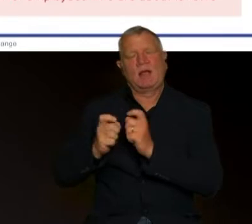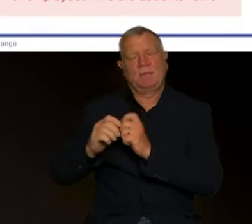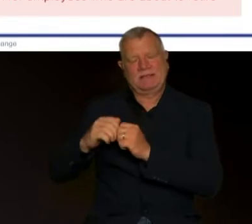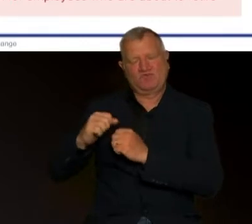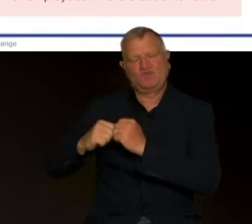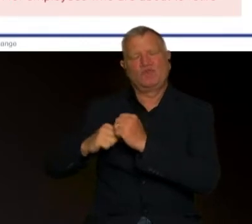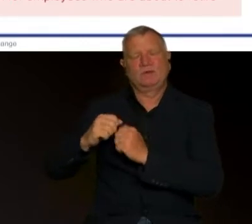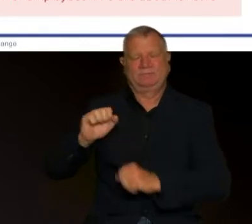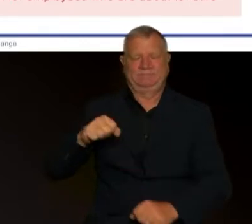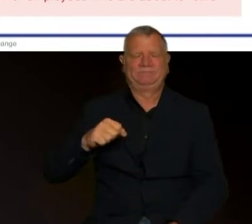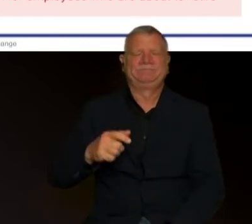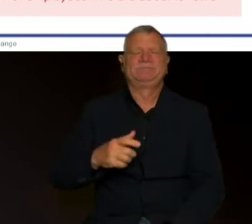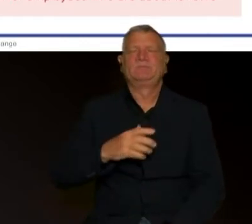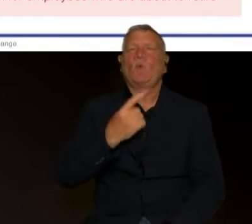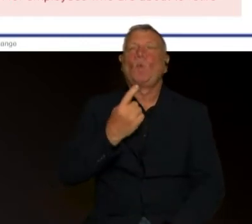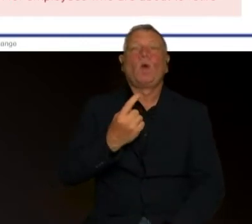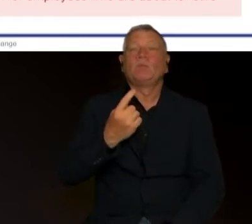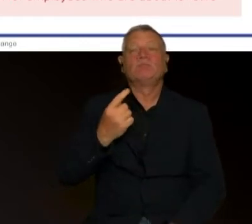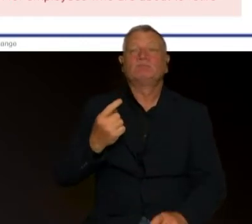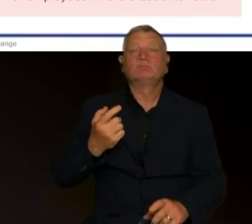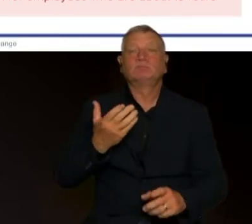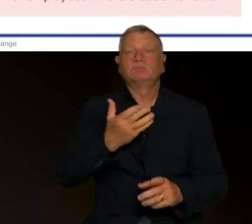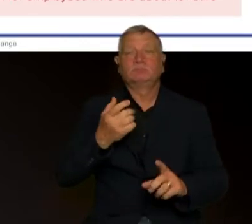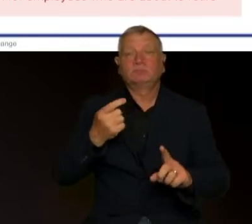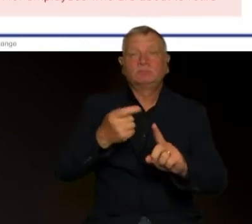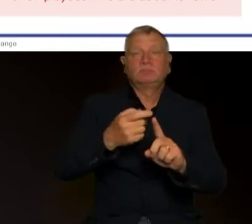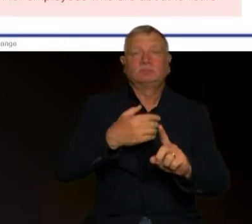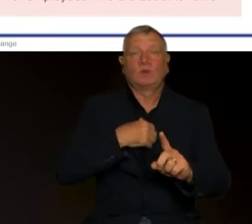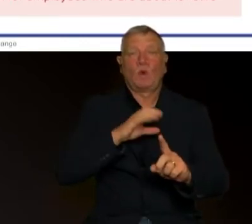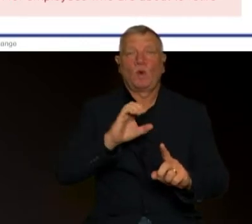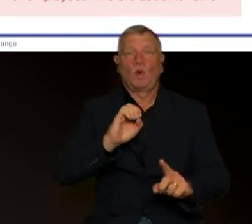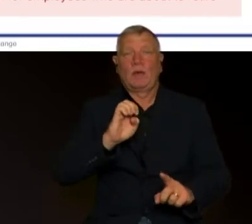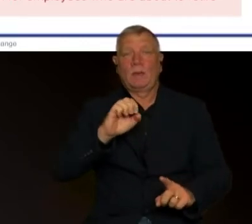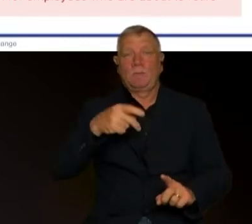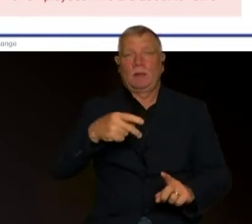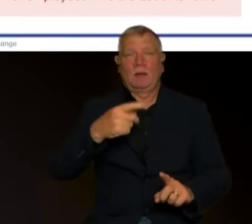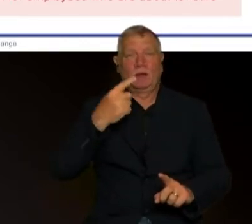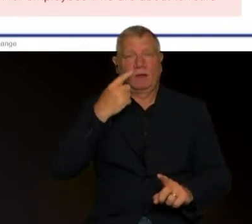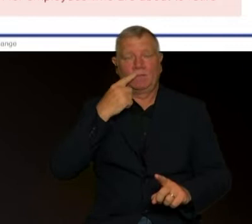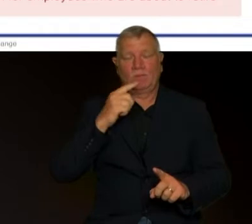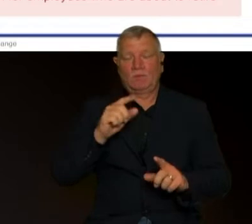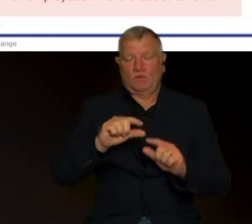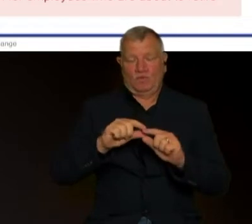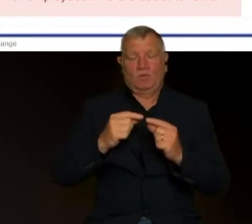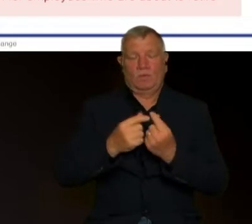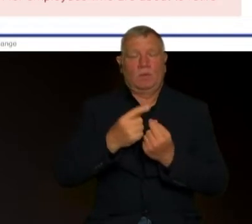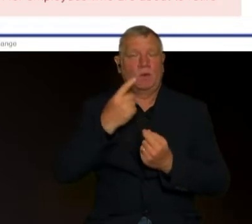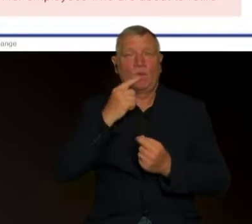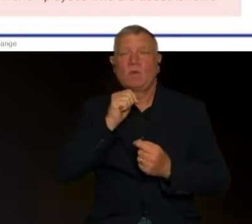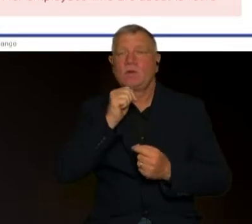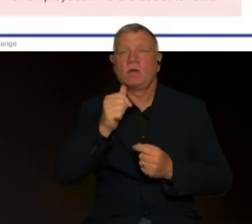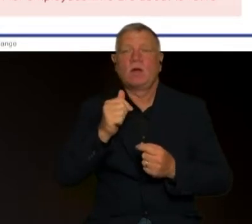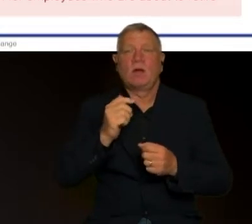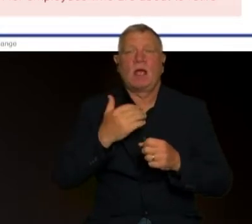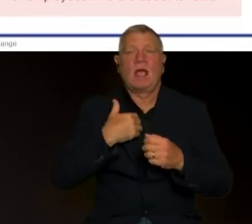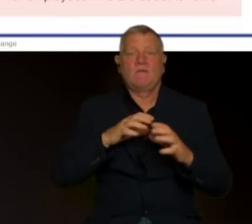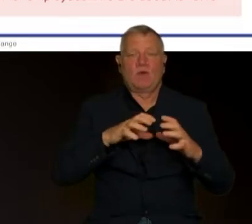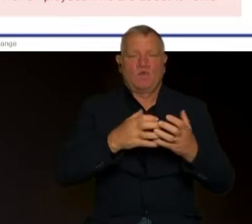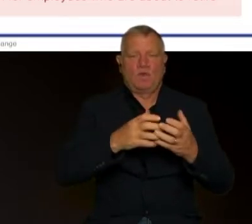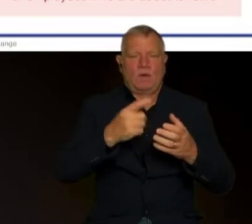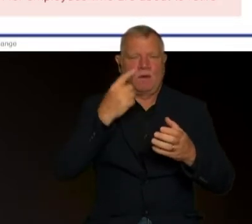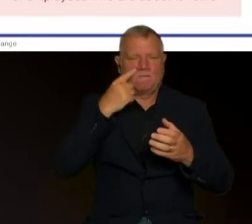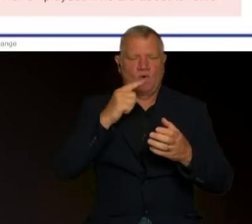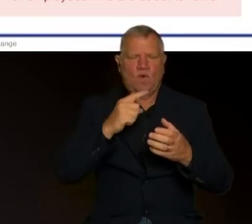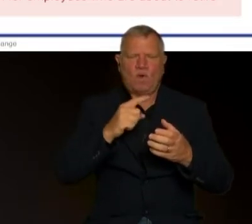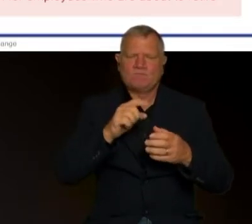changes were also made in these structures. One of the challenges the OMB had, and we worked with the director and his team, was that there was